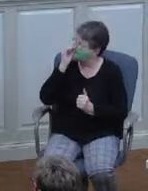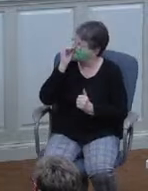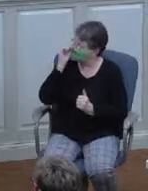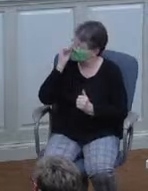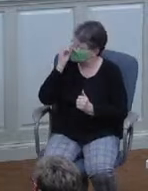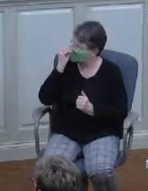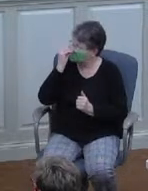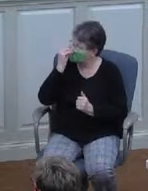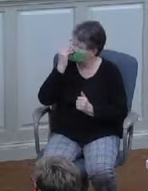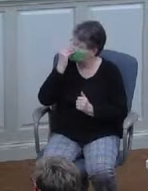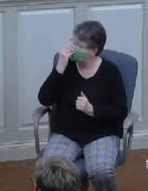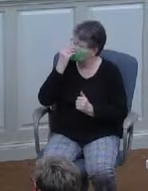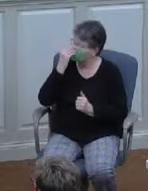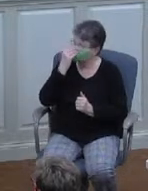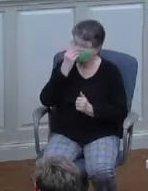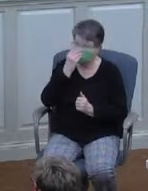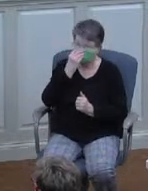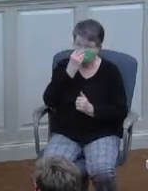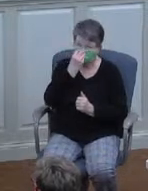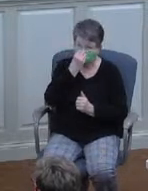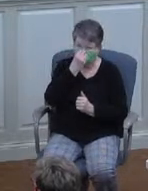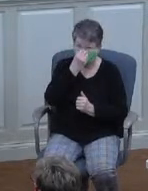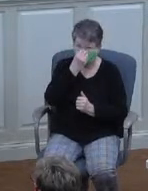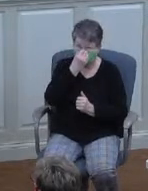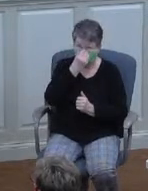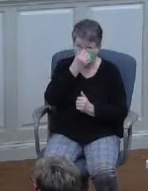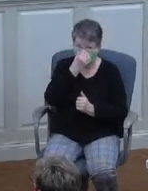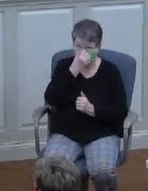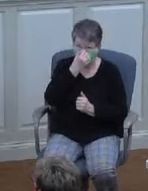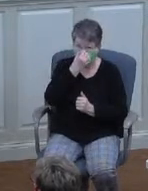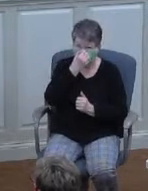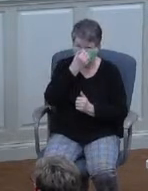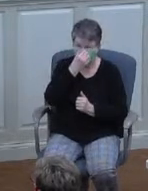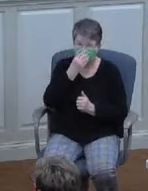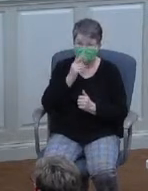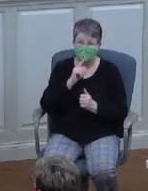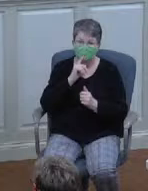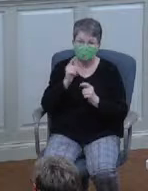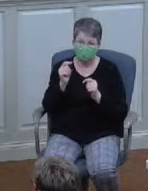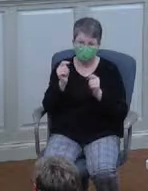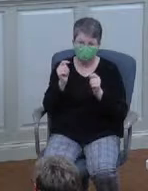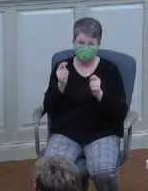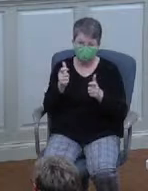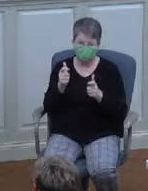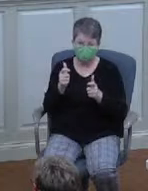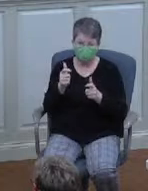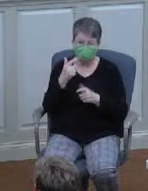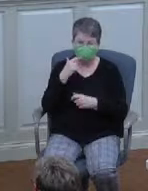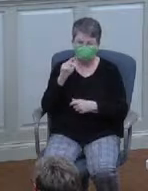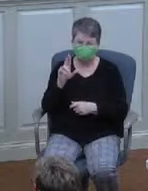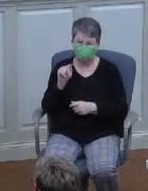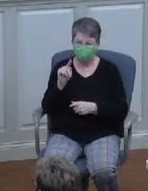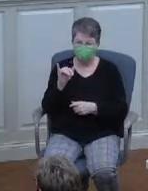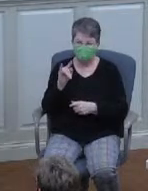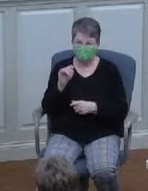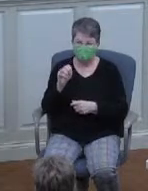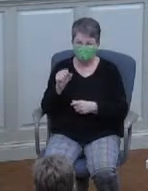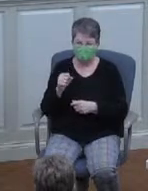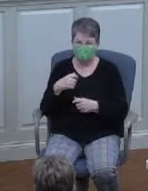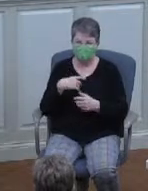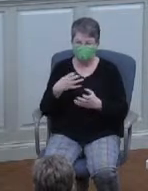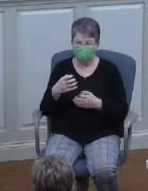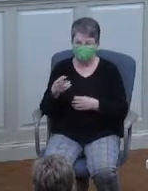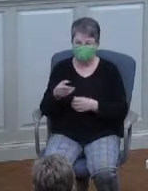just real quickly, something that's on the horizon for our utilities folks. I'm looking to hire a